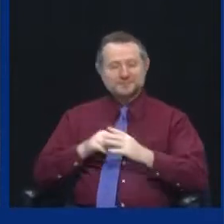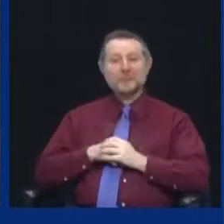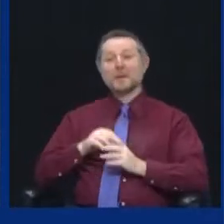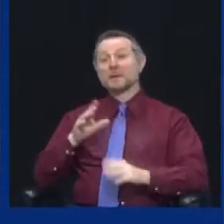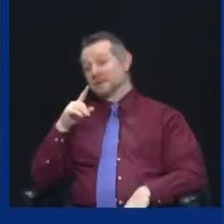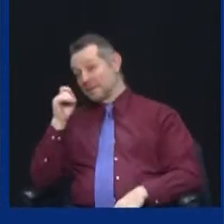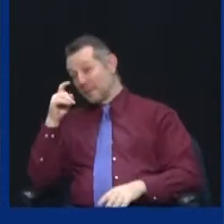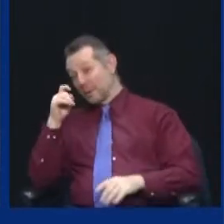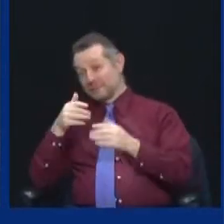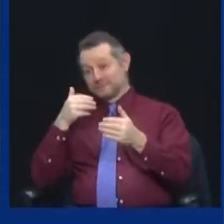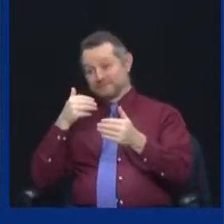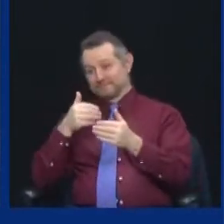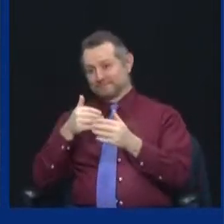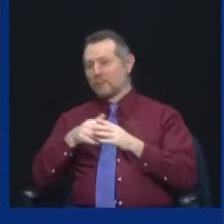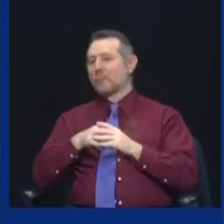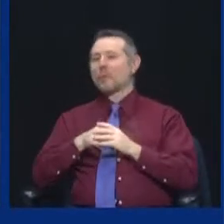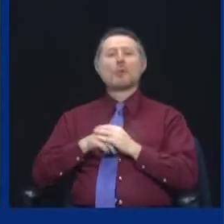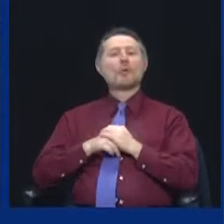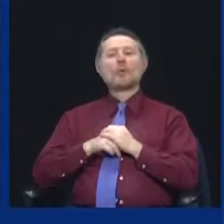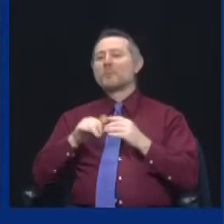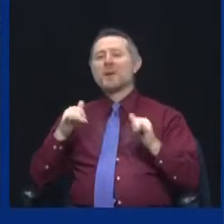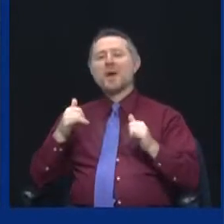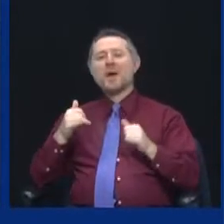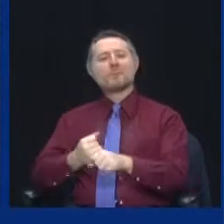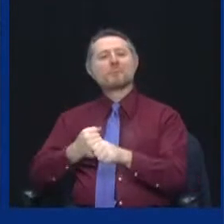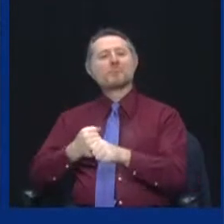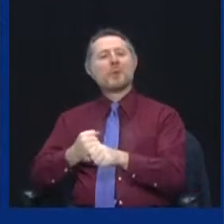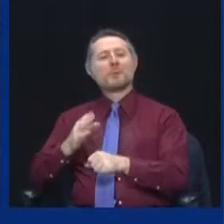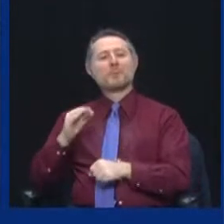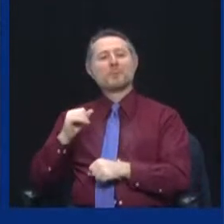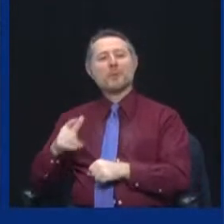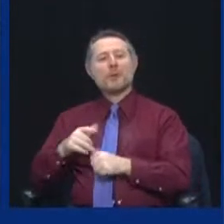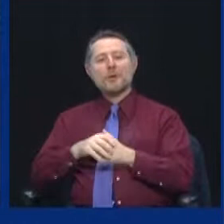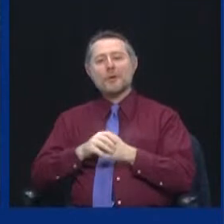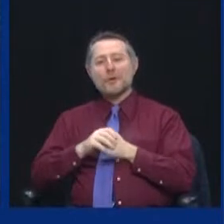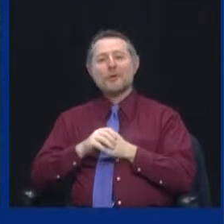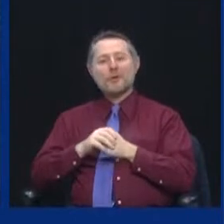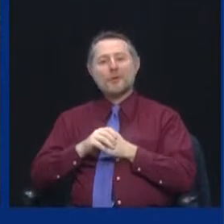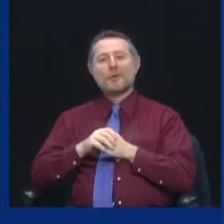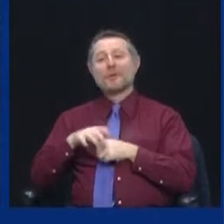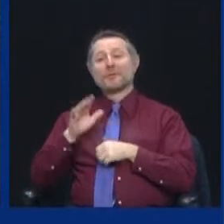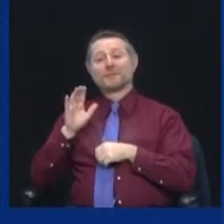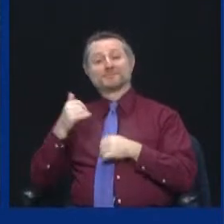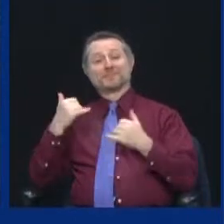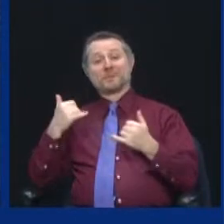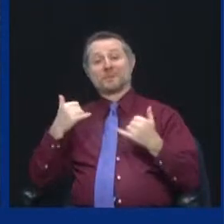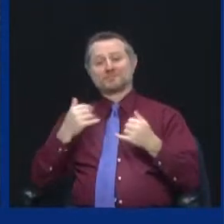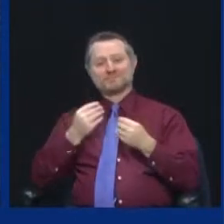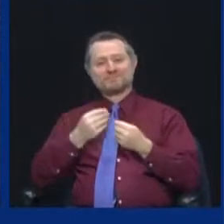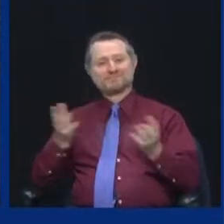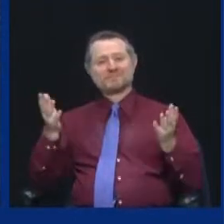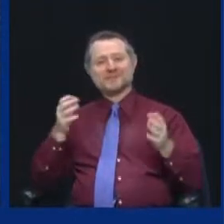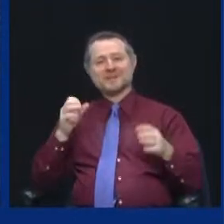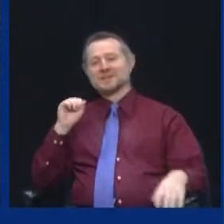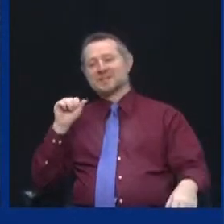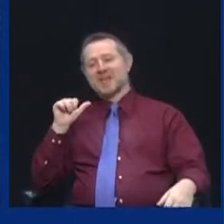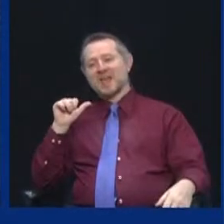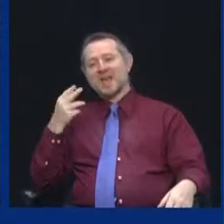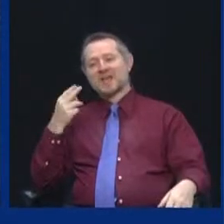coming. Let's play ball, right? Today we're announcing at the Sahlen